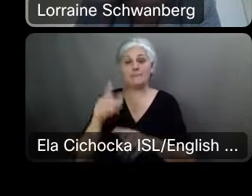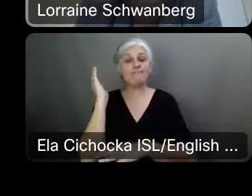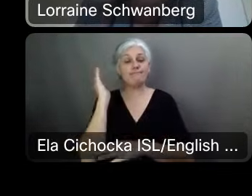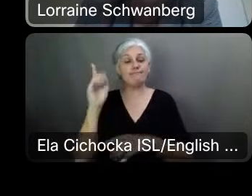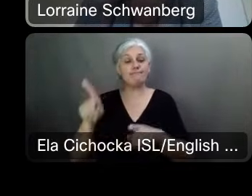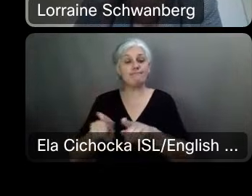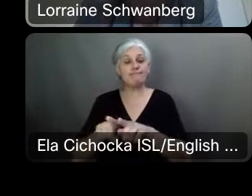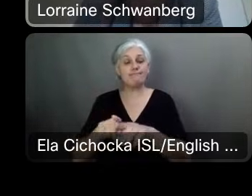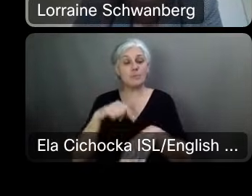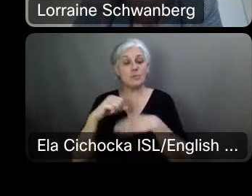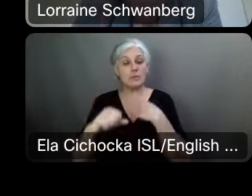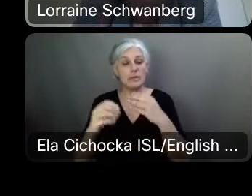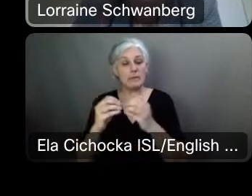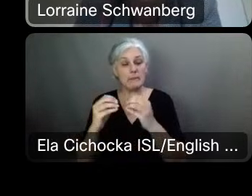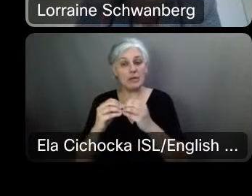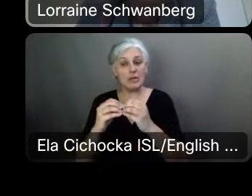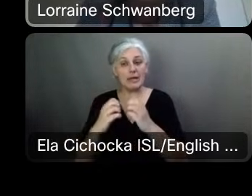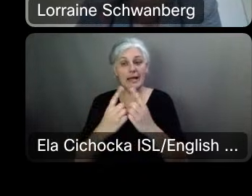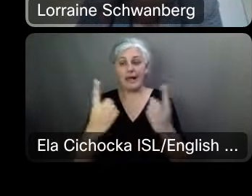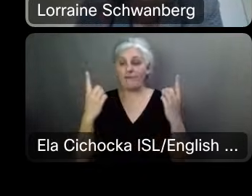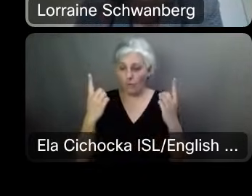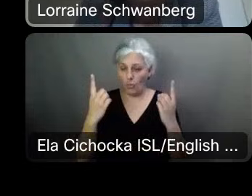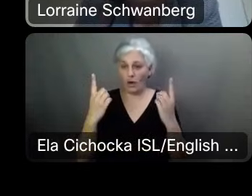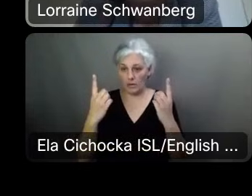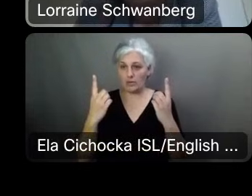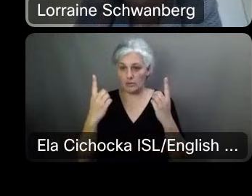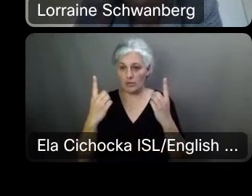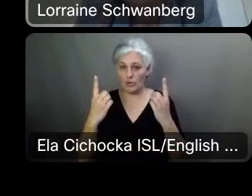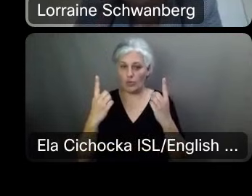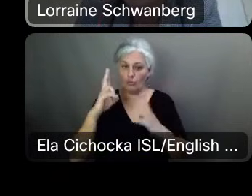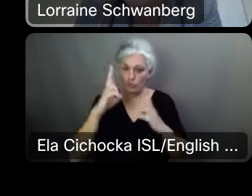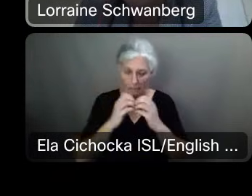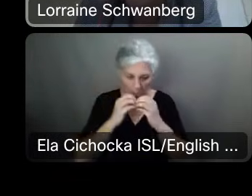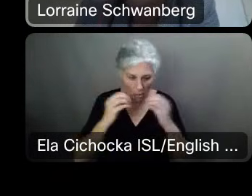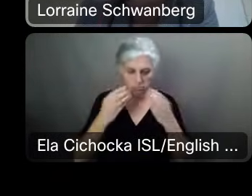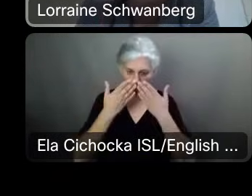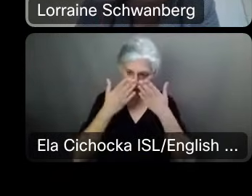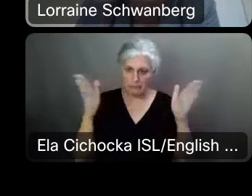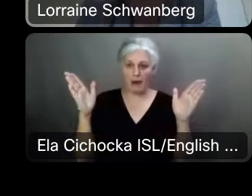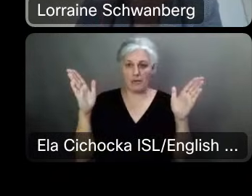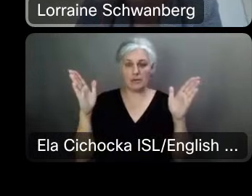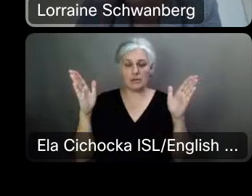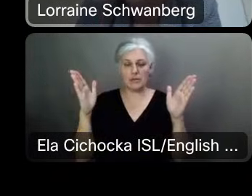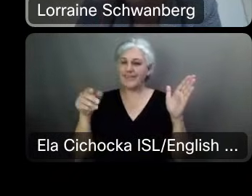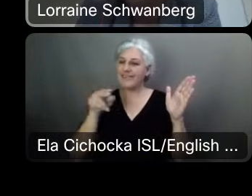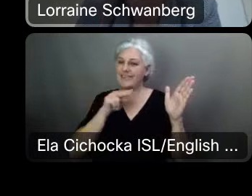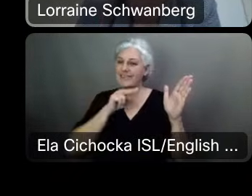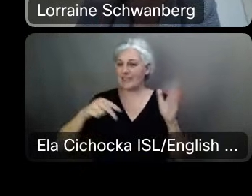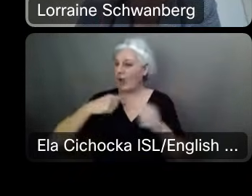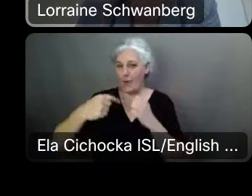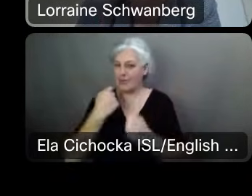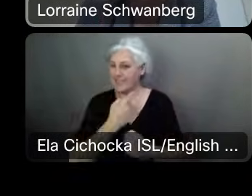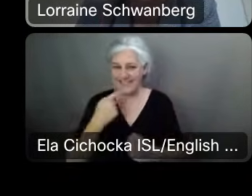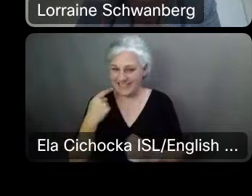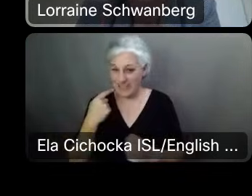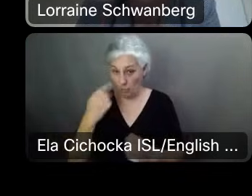about, whilst everybody is very driven and wants to be open and transparent, it's not always easy. So we